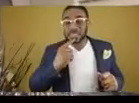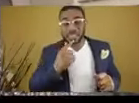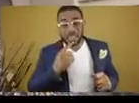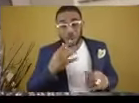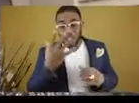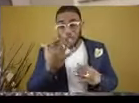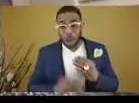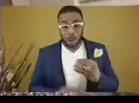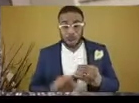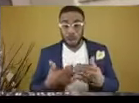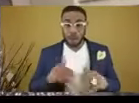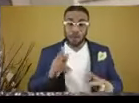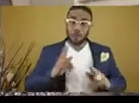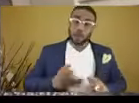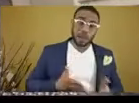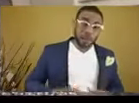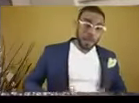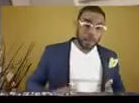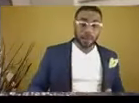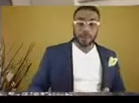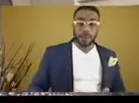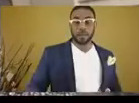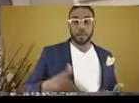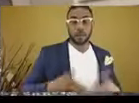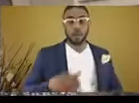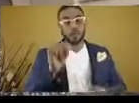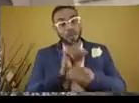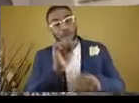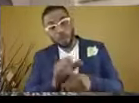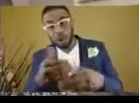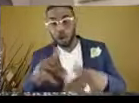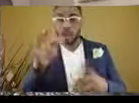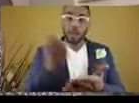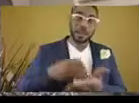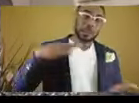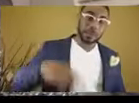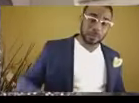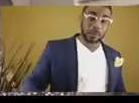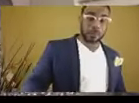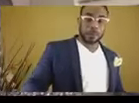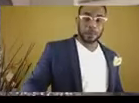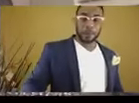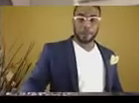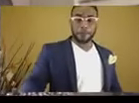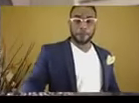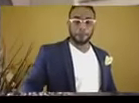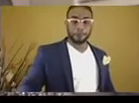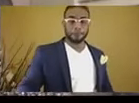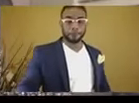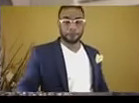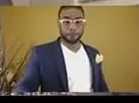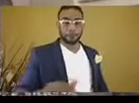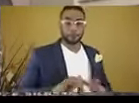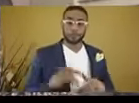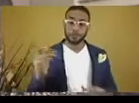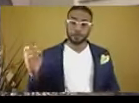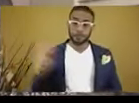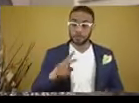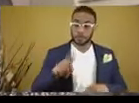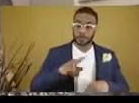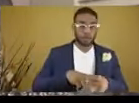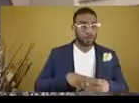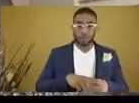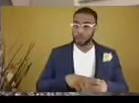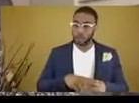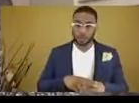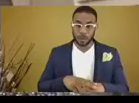the loss of human life, the loss of employment, the loss of income, et cetera. But returning back to normal is not an